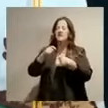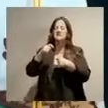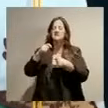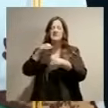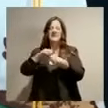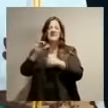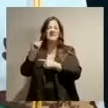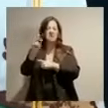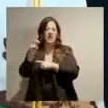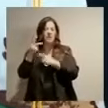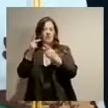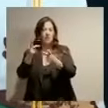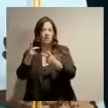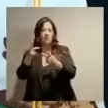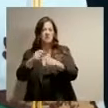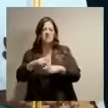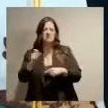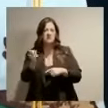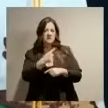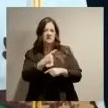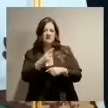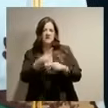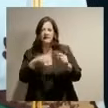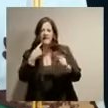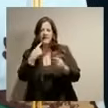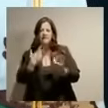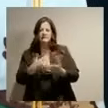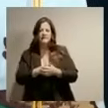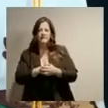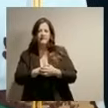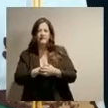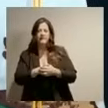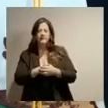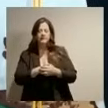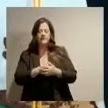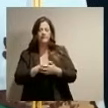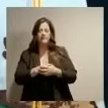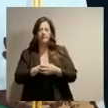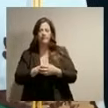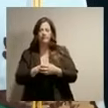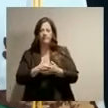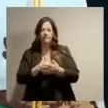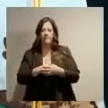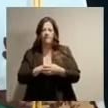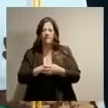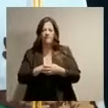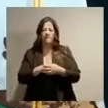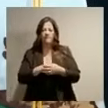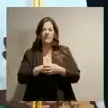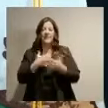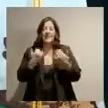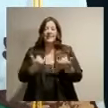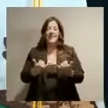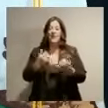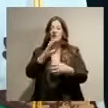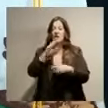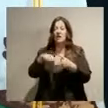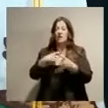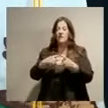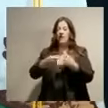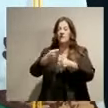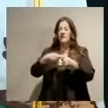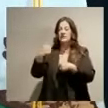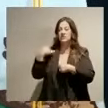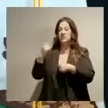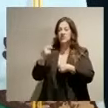the document that there was $900 million in revenue for the 24-25. Yes. But if it didn't take effect